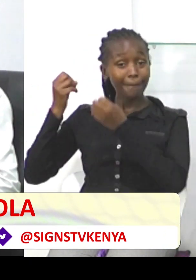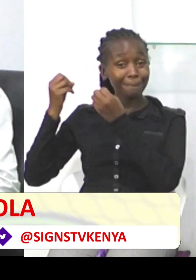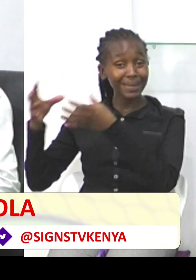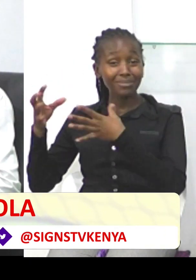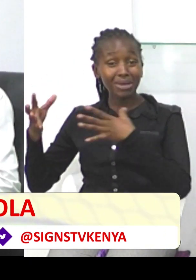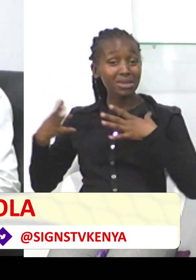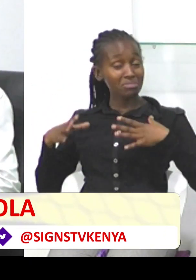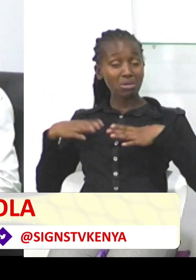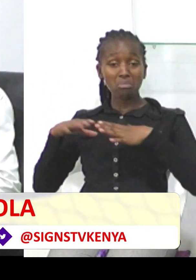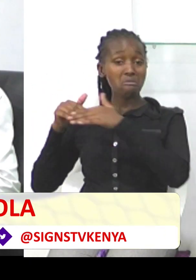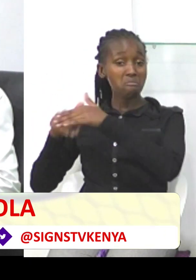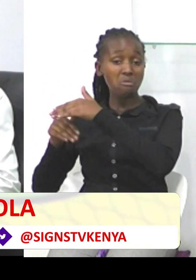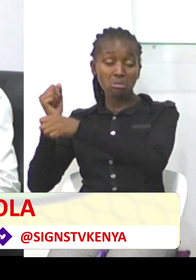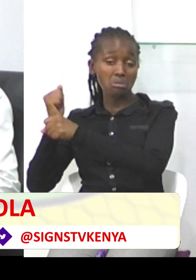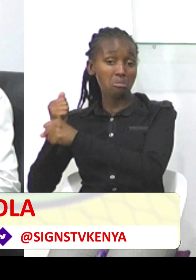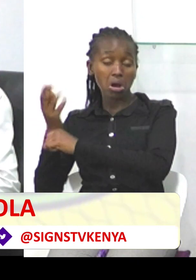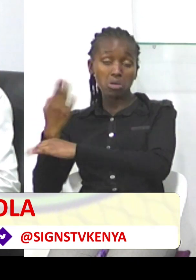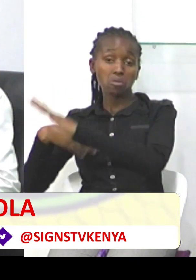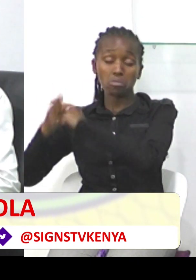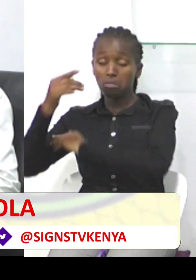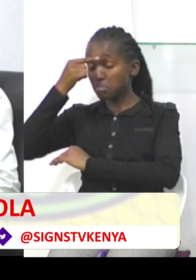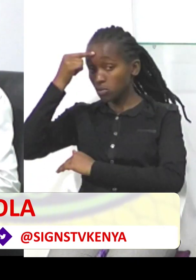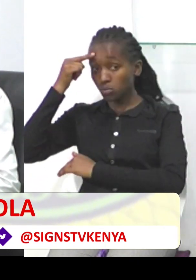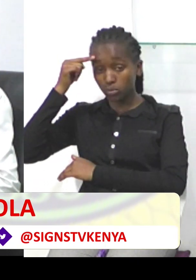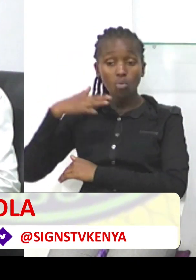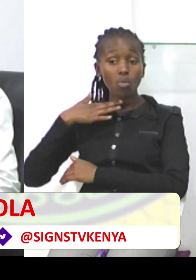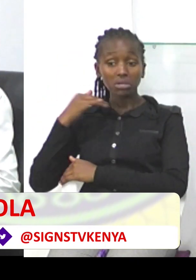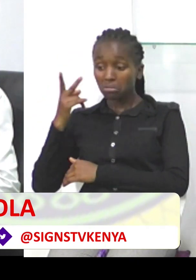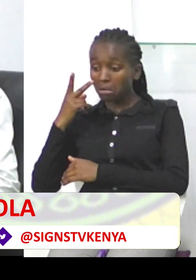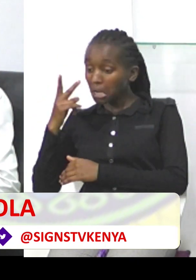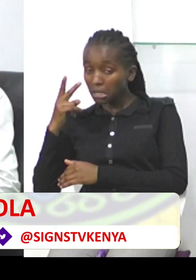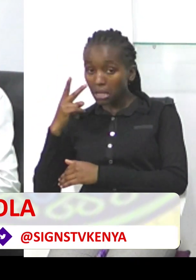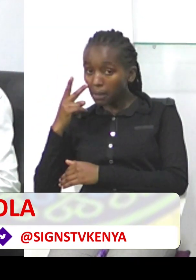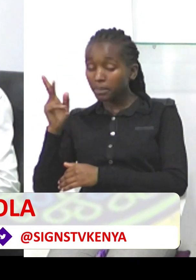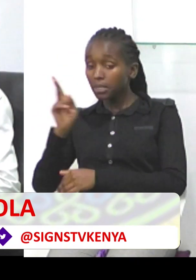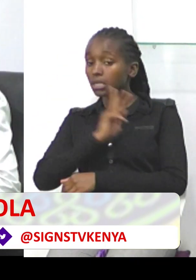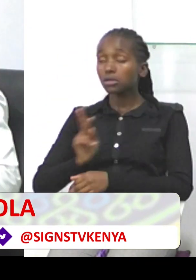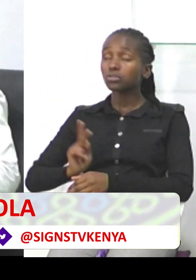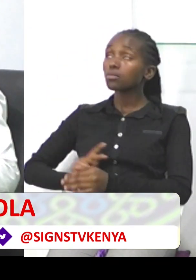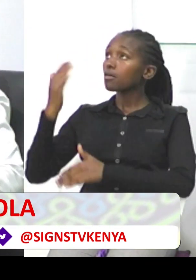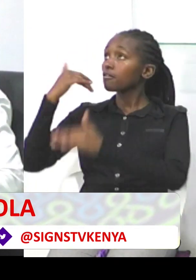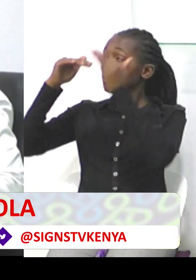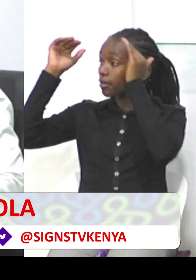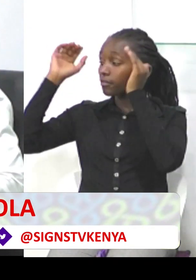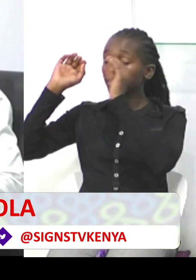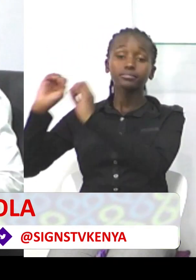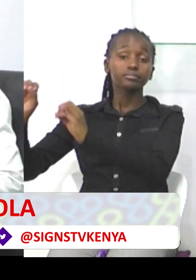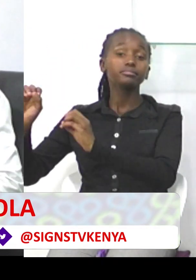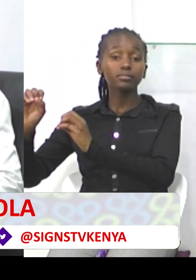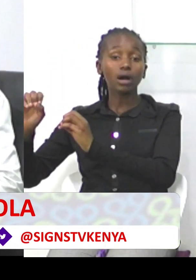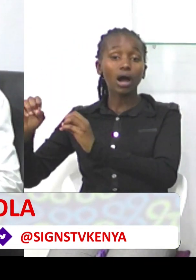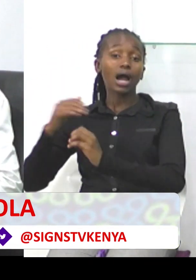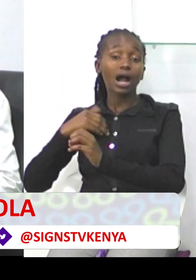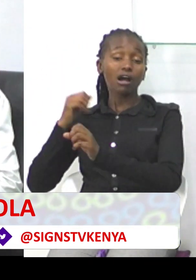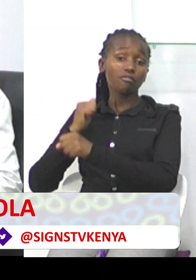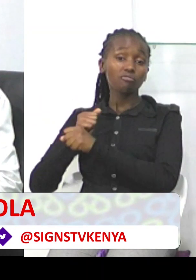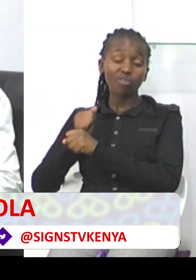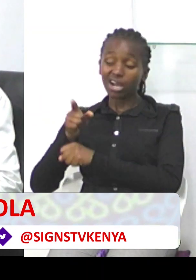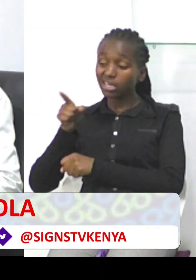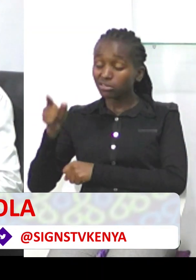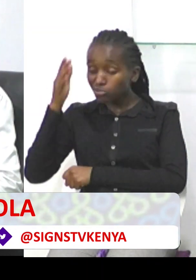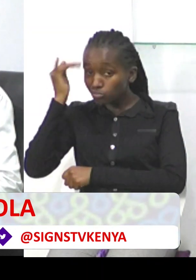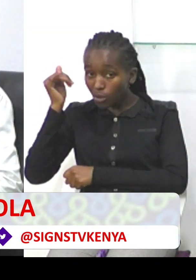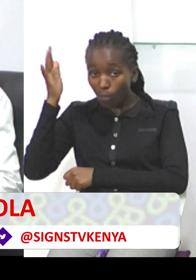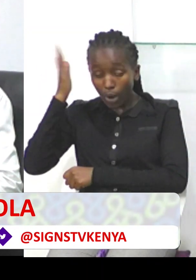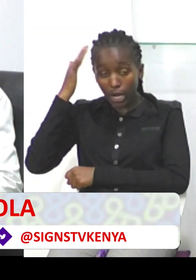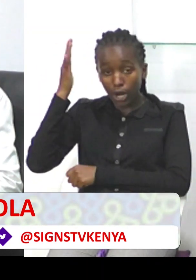of God because of the presence, because of the kingdom. They are doing because they